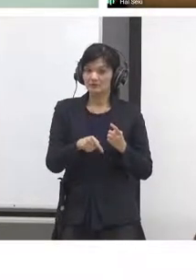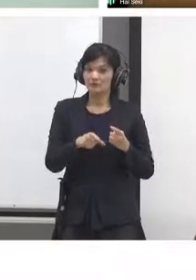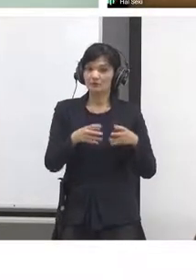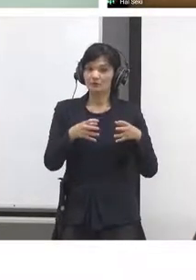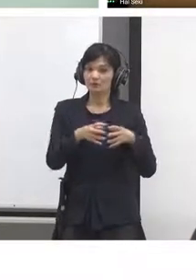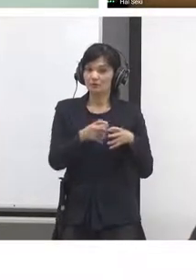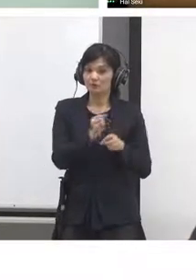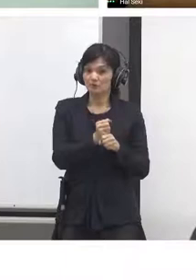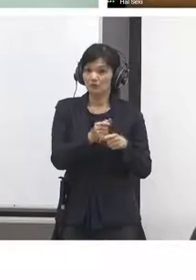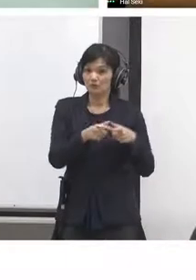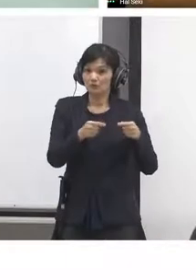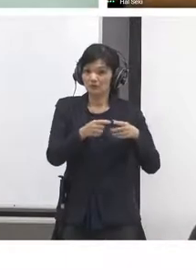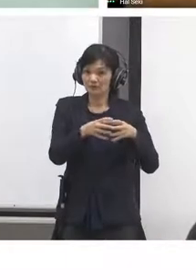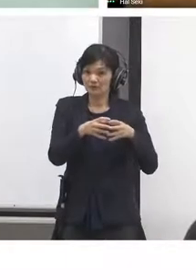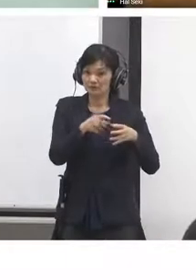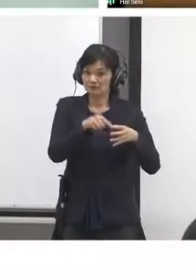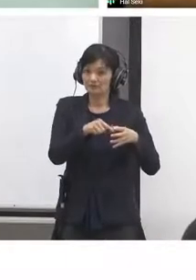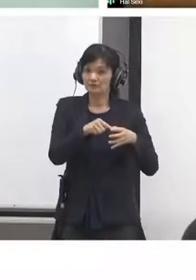Yeah,